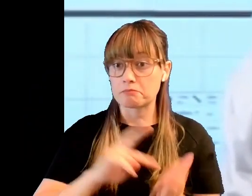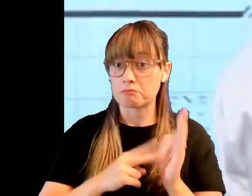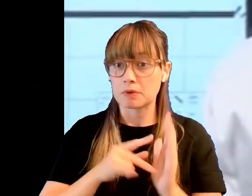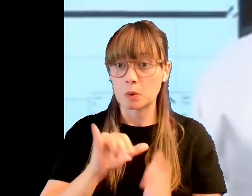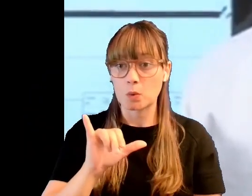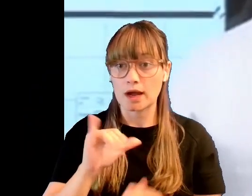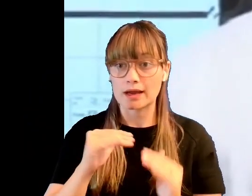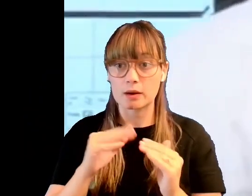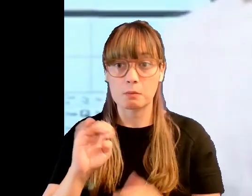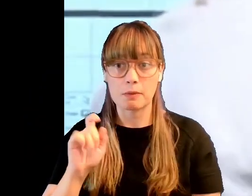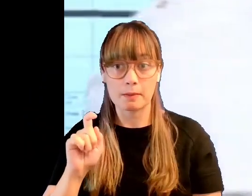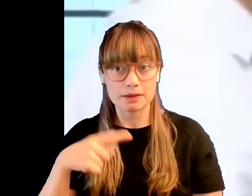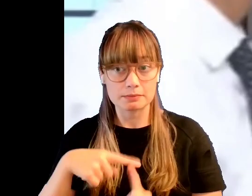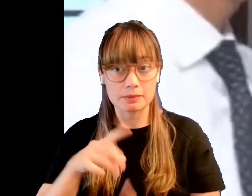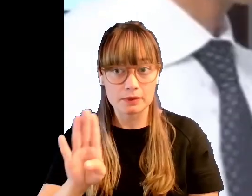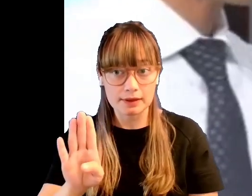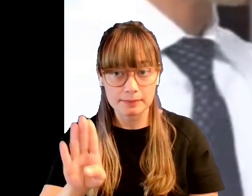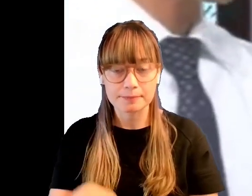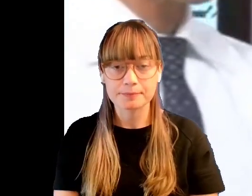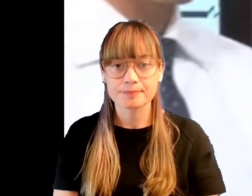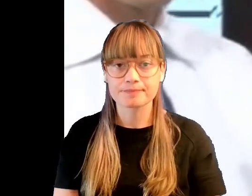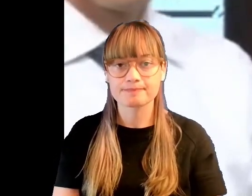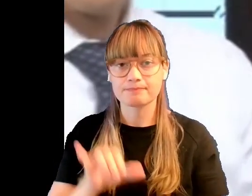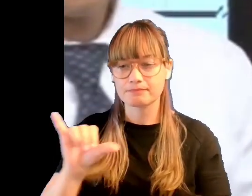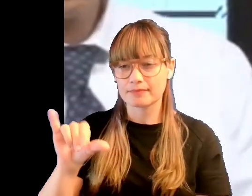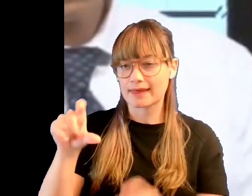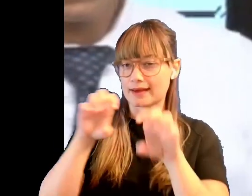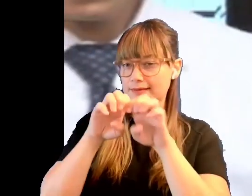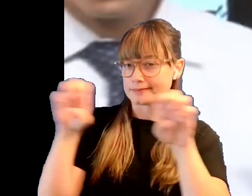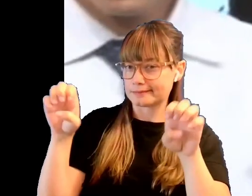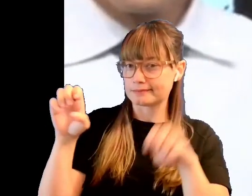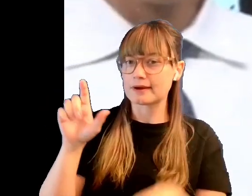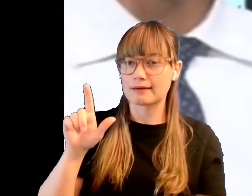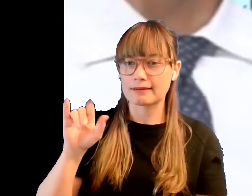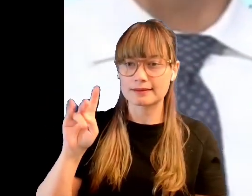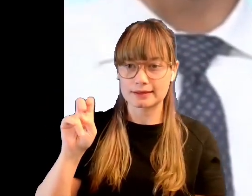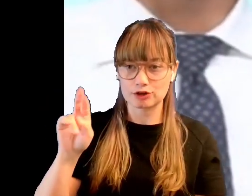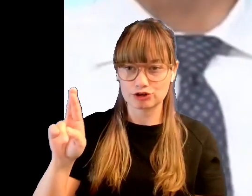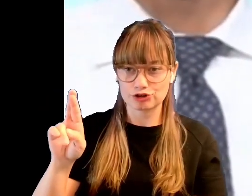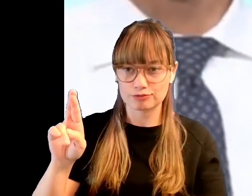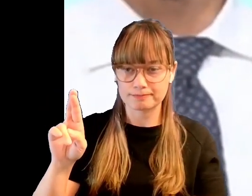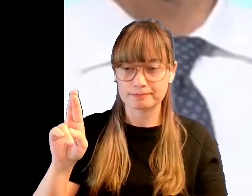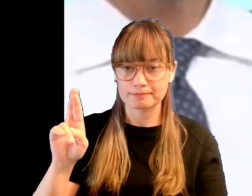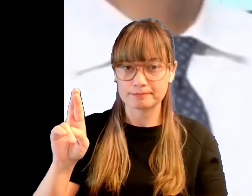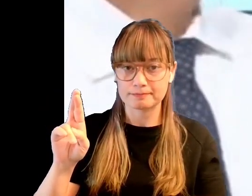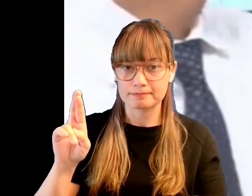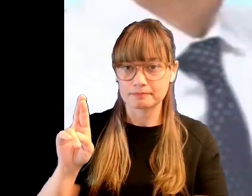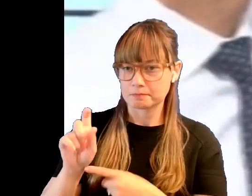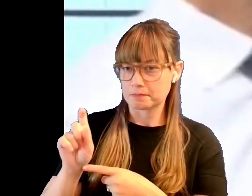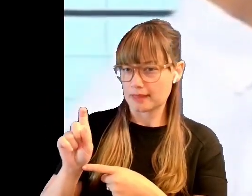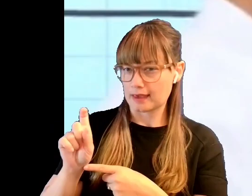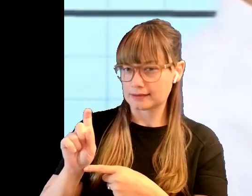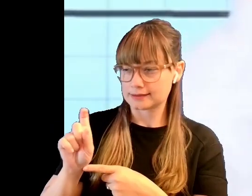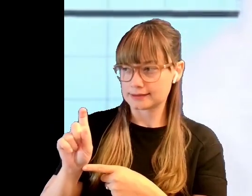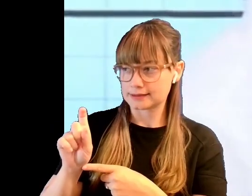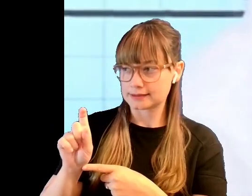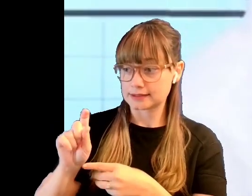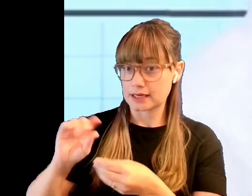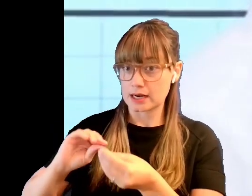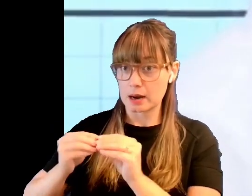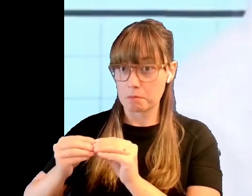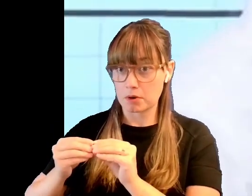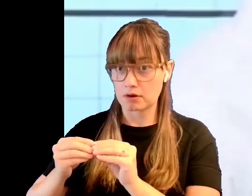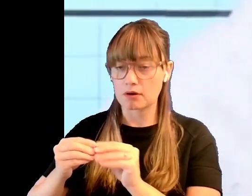b. That's a linear function. The x is just a variable and it's